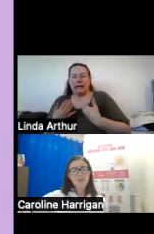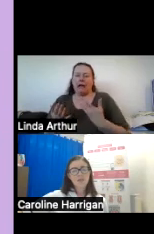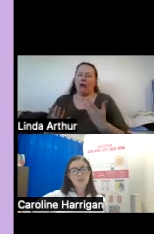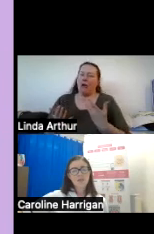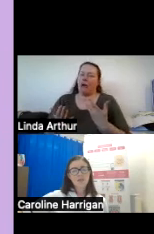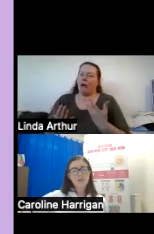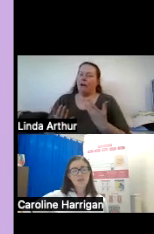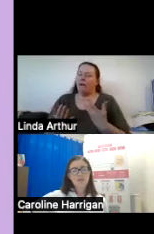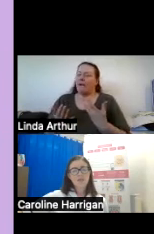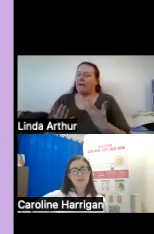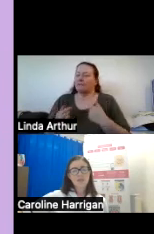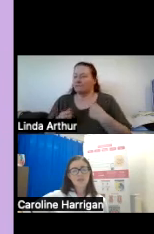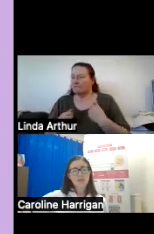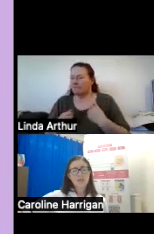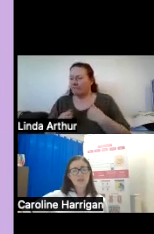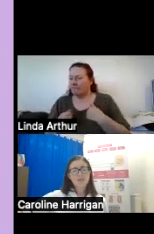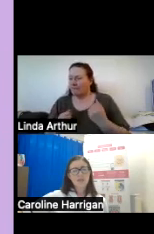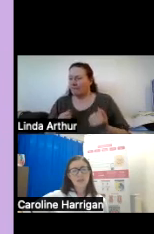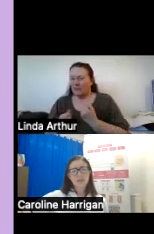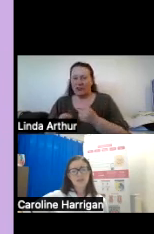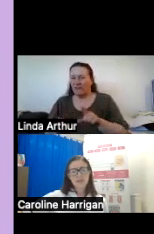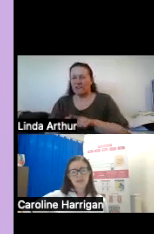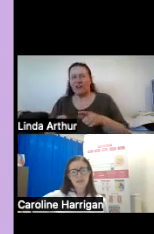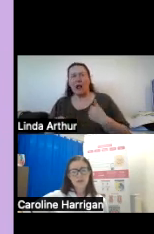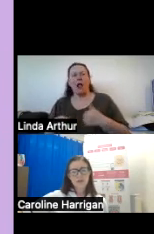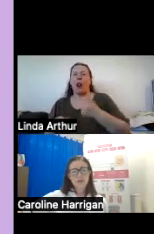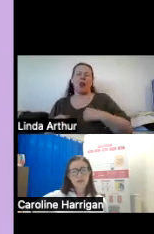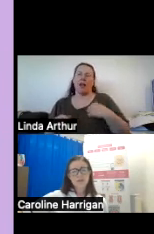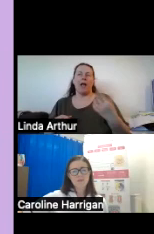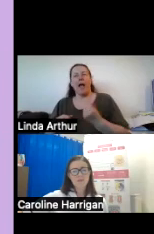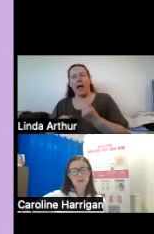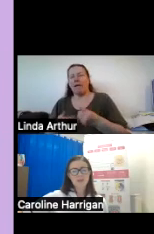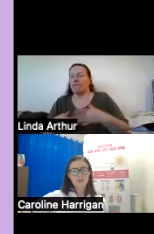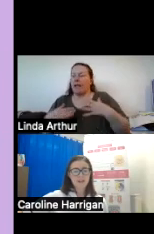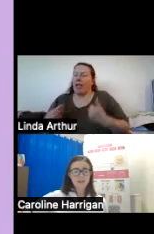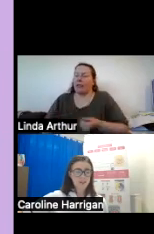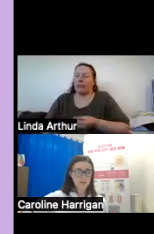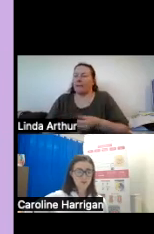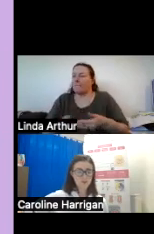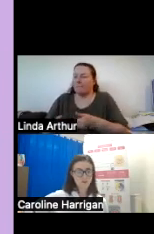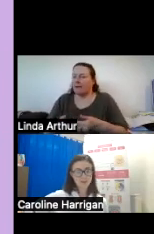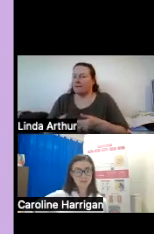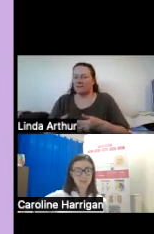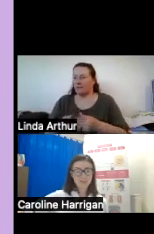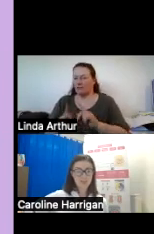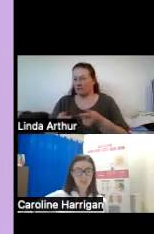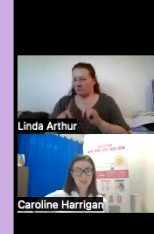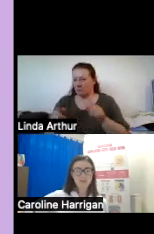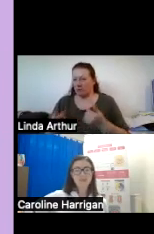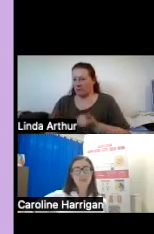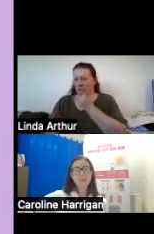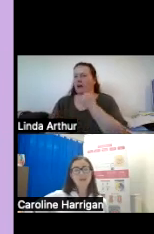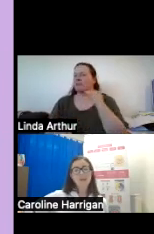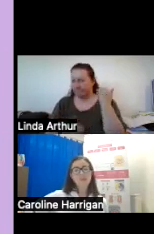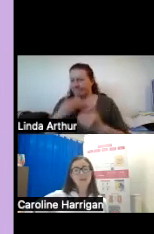you know, I shouldn't be like this. I'm lucky to have a healthy baby. So I couldn't have anything wrong with me. I just have to get on with